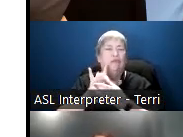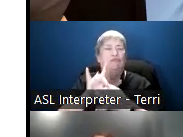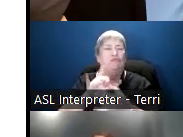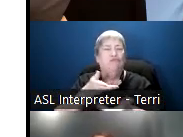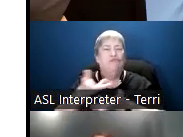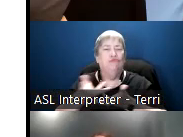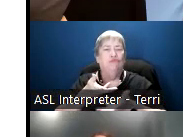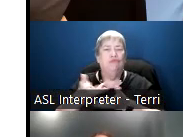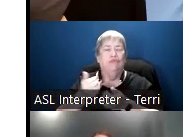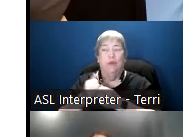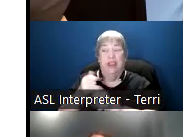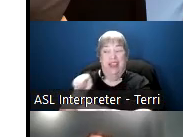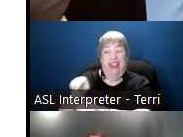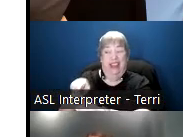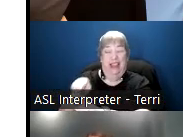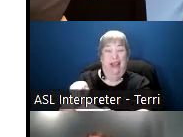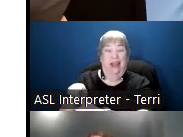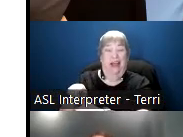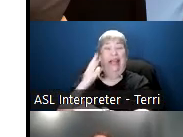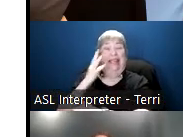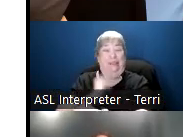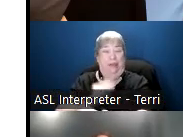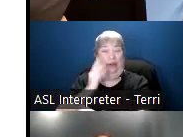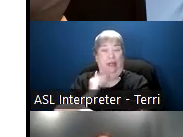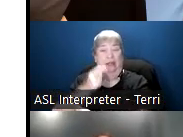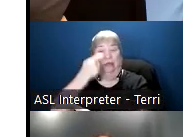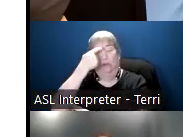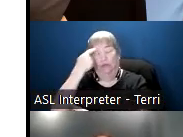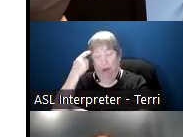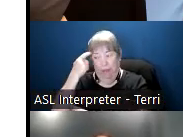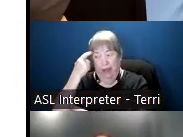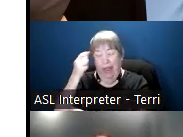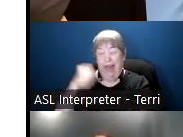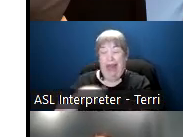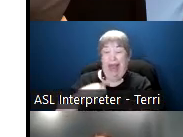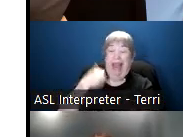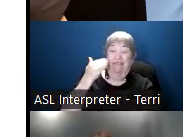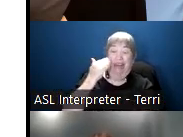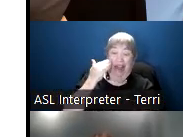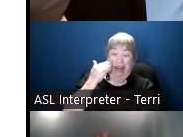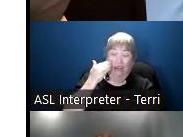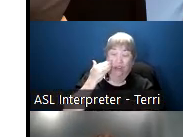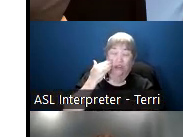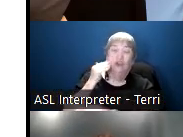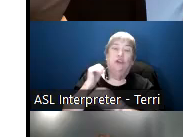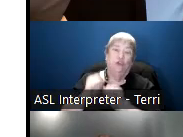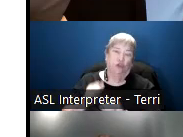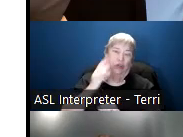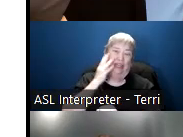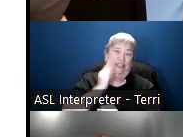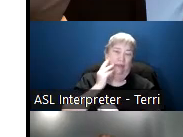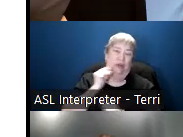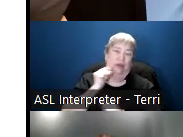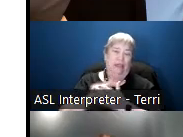some knowledge of what the traumatic experience was is at risk of experiencing vicarious trauma. Next